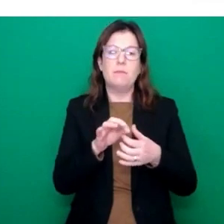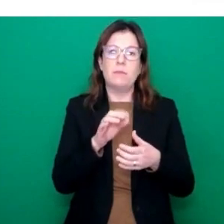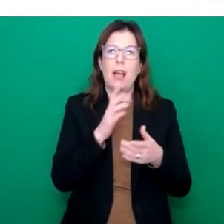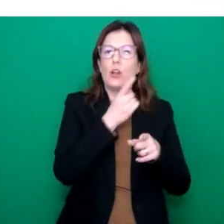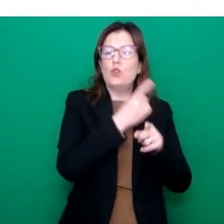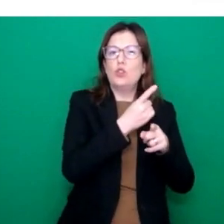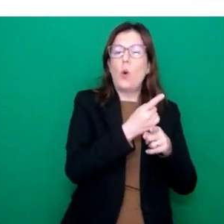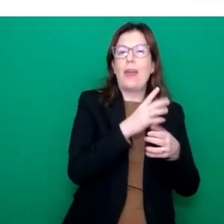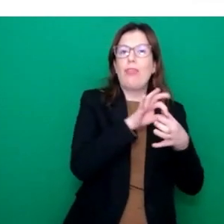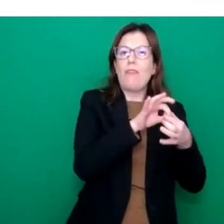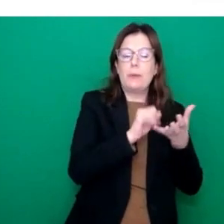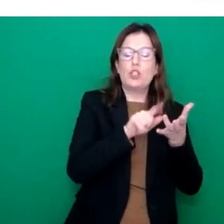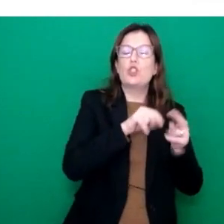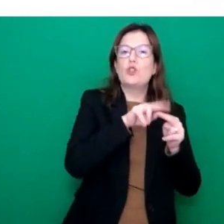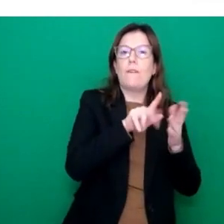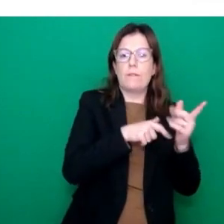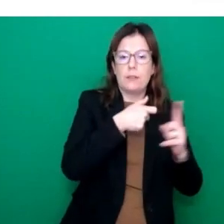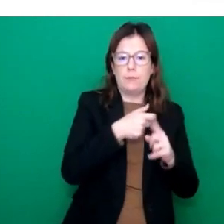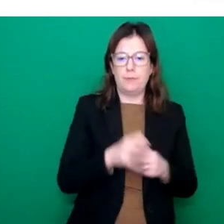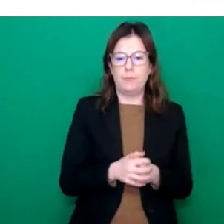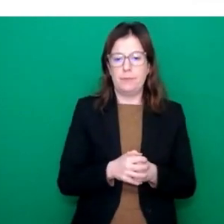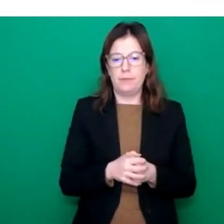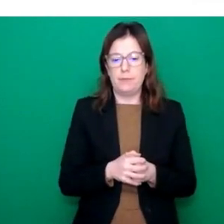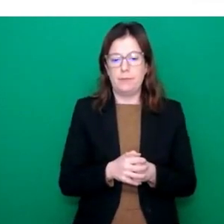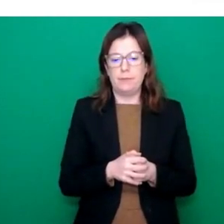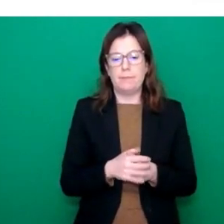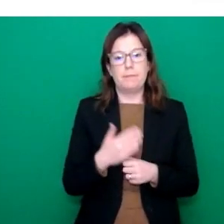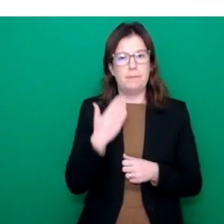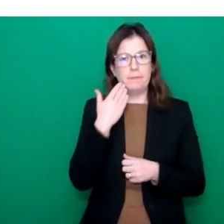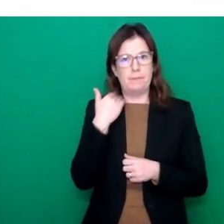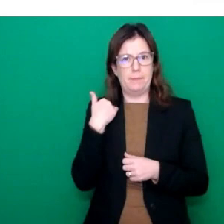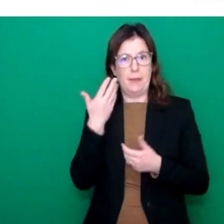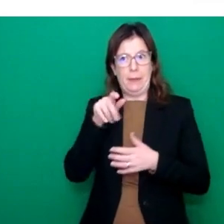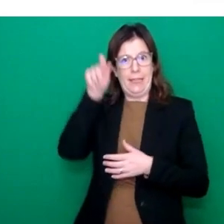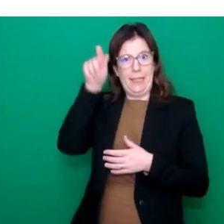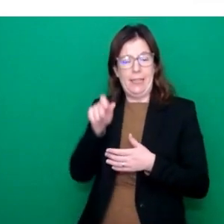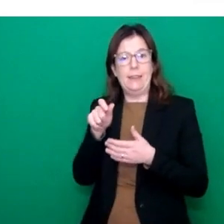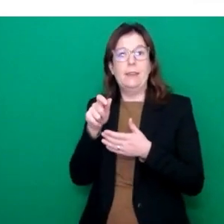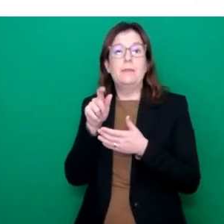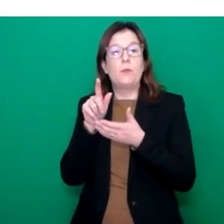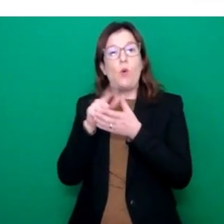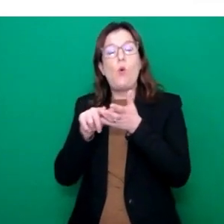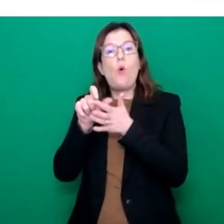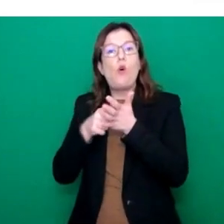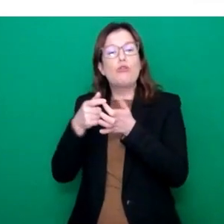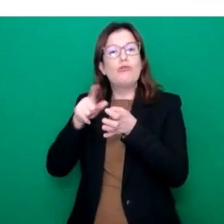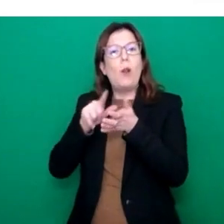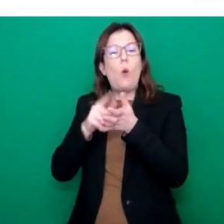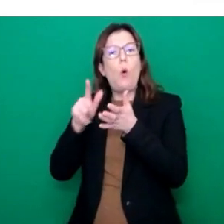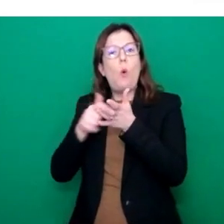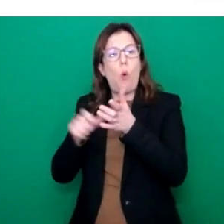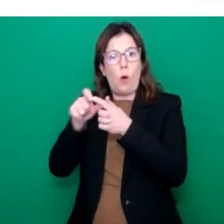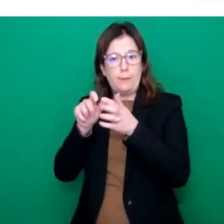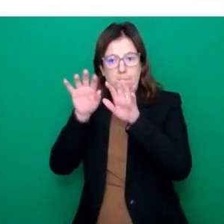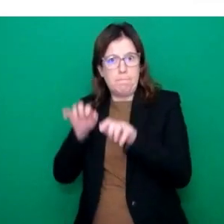Southwark. Ibram X. Kendi recently retweeted an excerpt from the Black lesbian feminist Audre Lorde. We have all been programmed